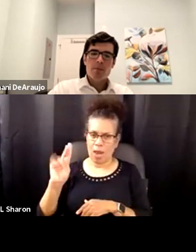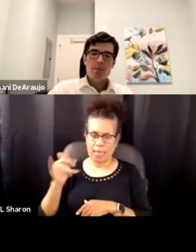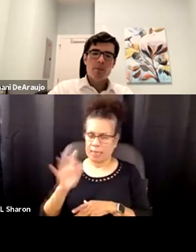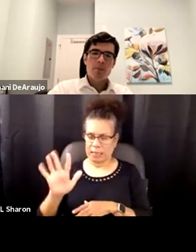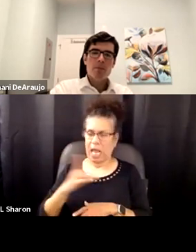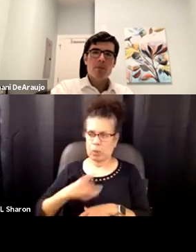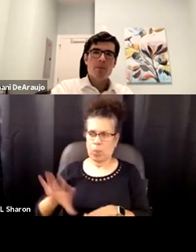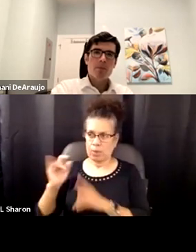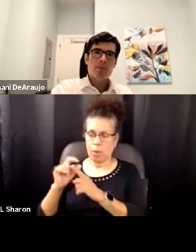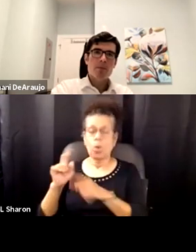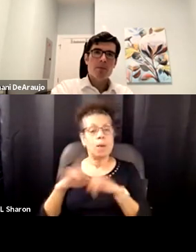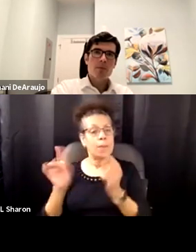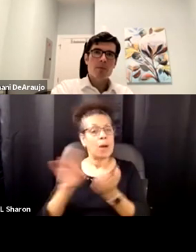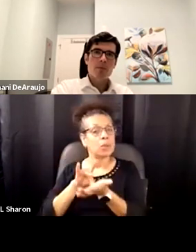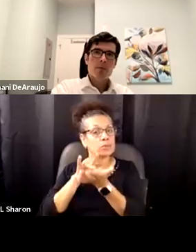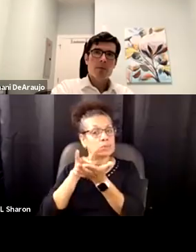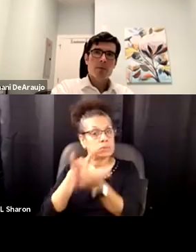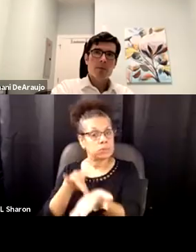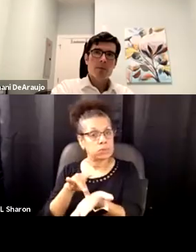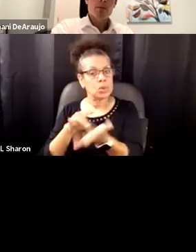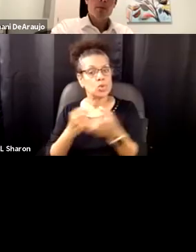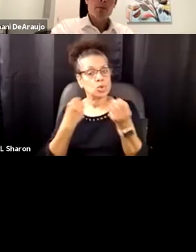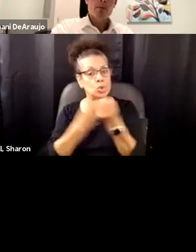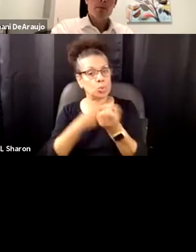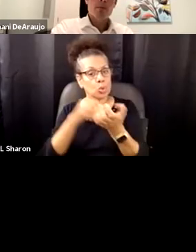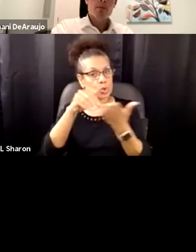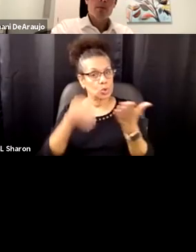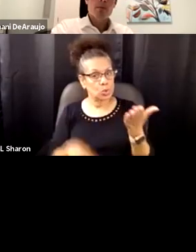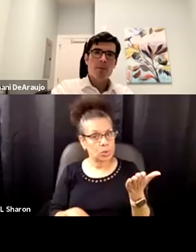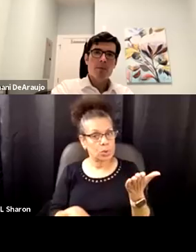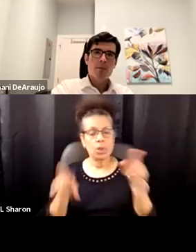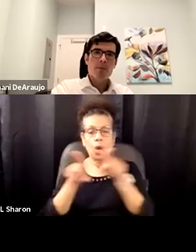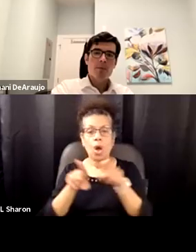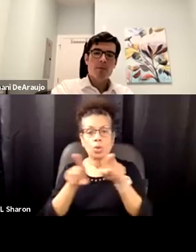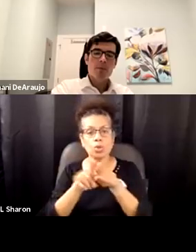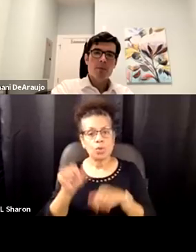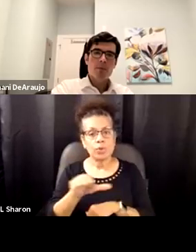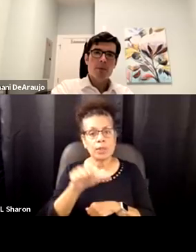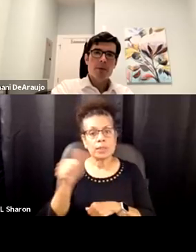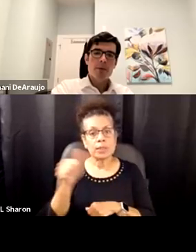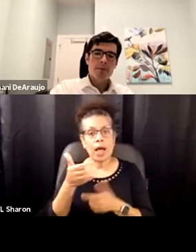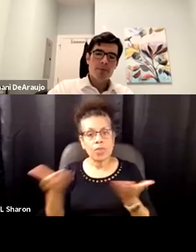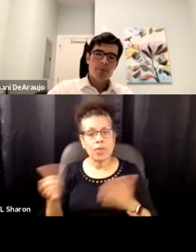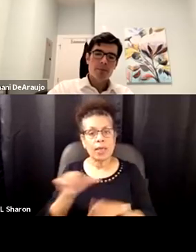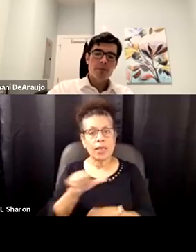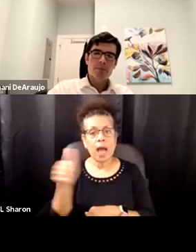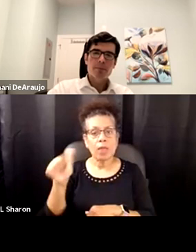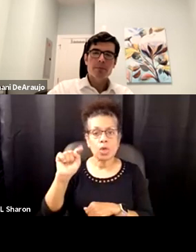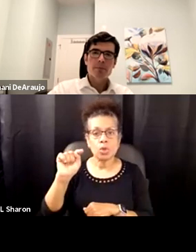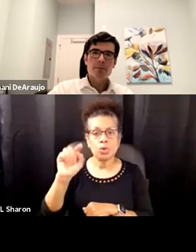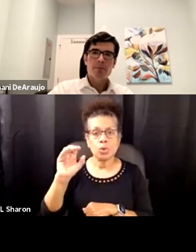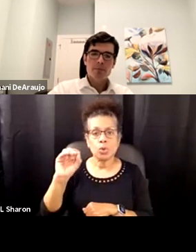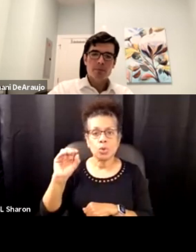that we can support um students there's also other things other tools um that teachers will use in the